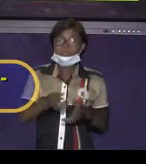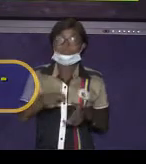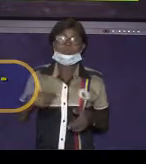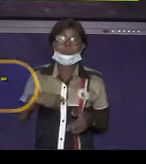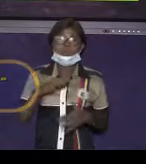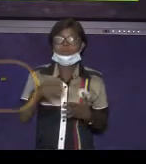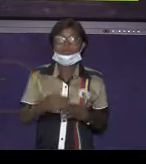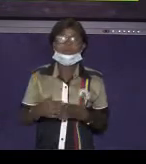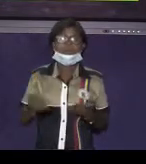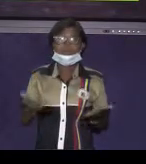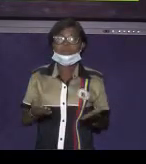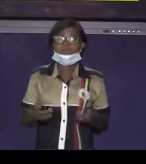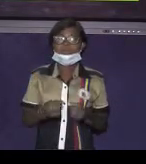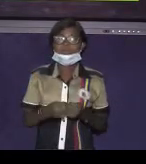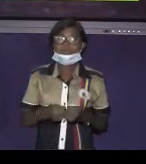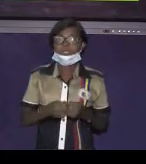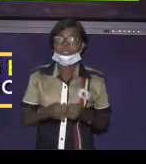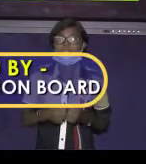here together.